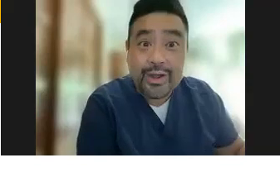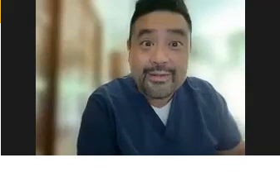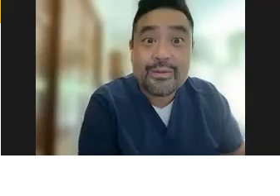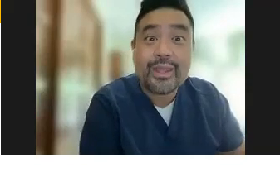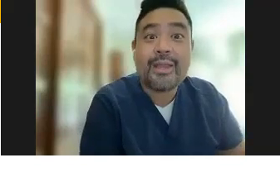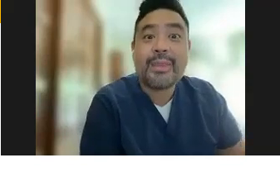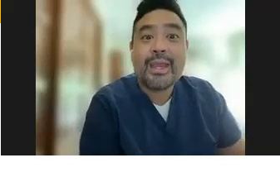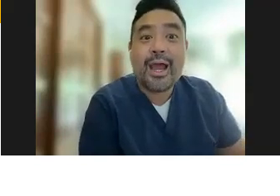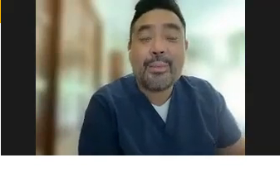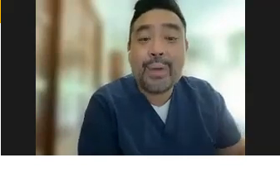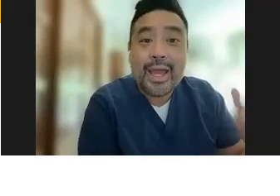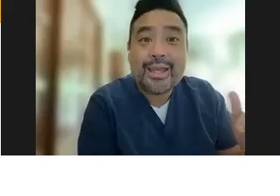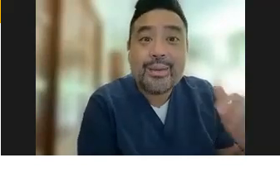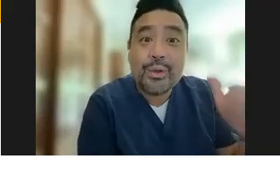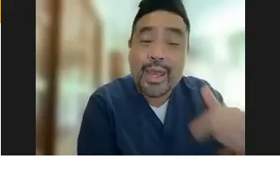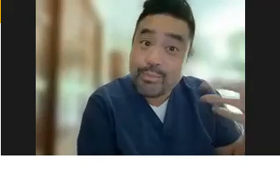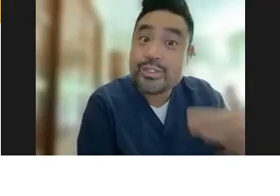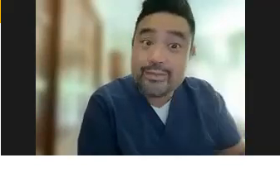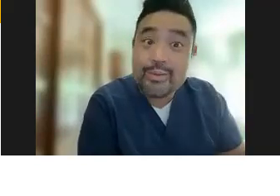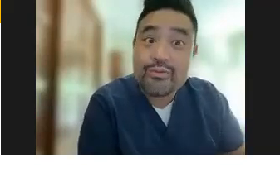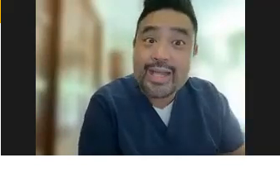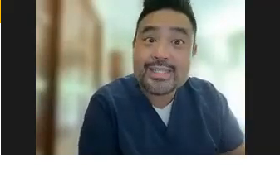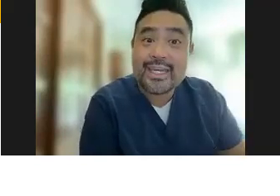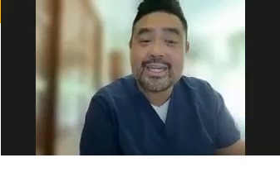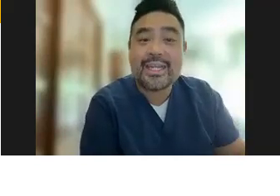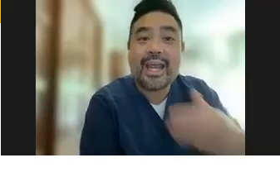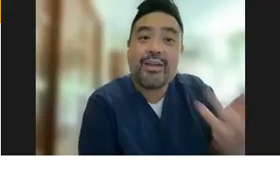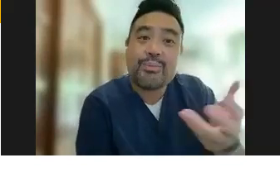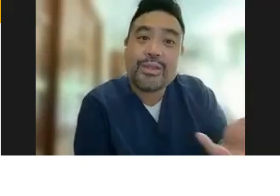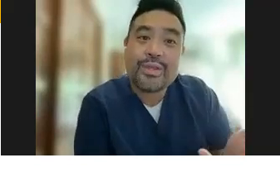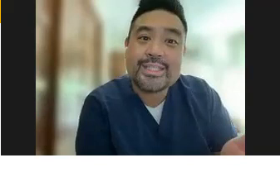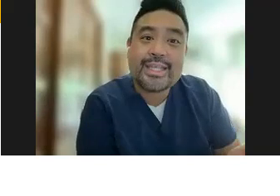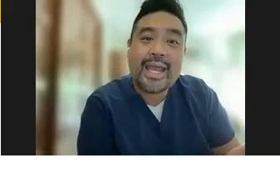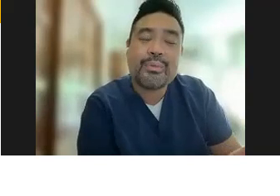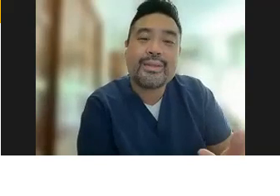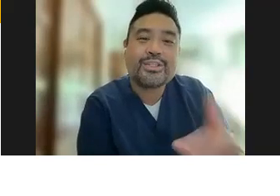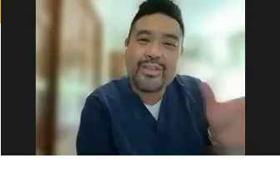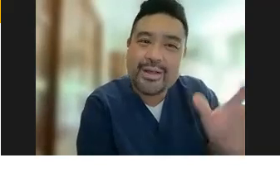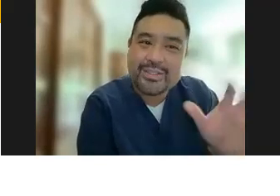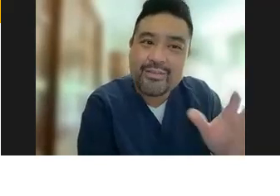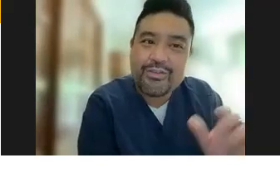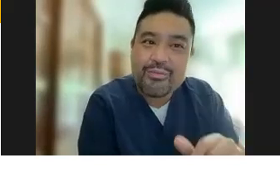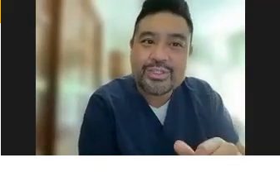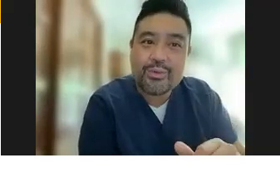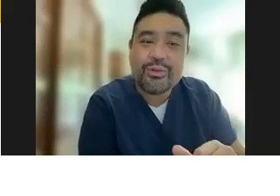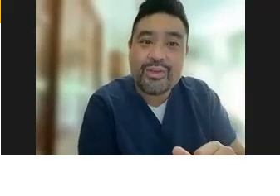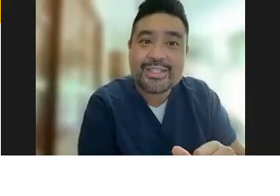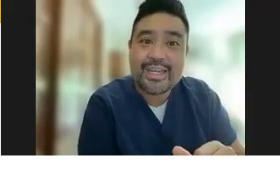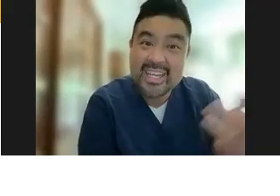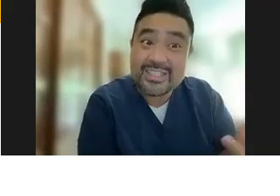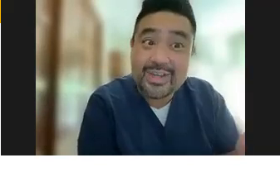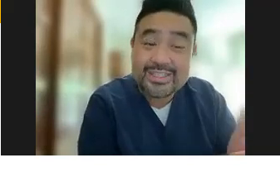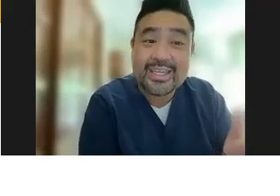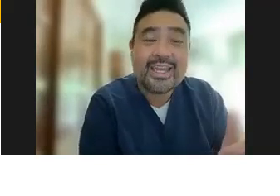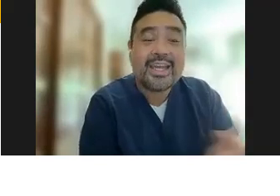To party, okay? And most of them were vaccinated. Yet out of the breakthrough cases that happened, they saw that about 75% were fully